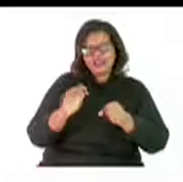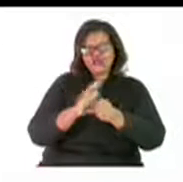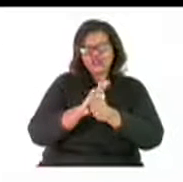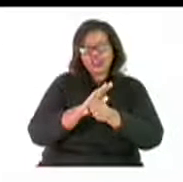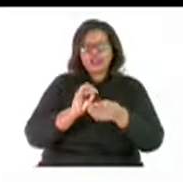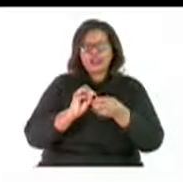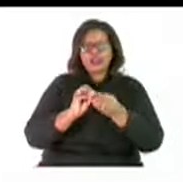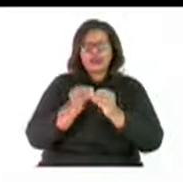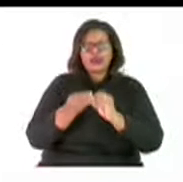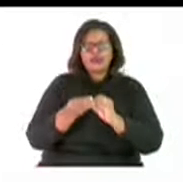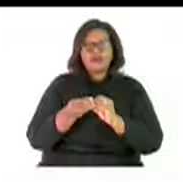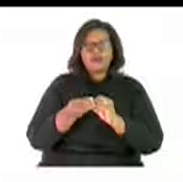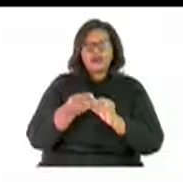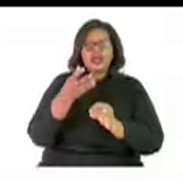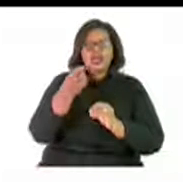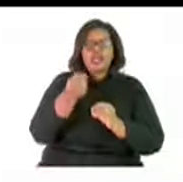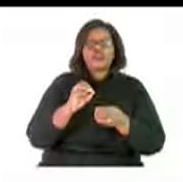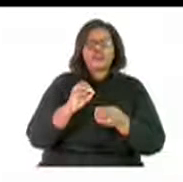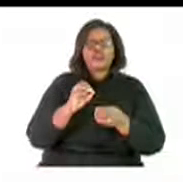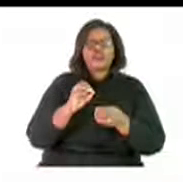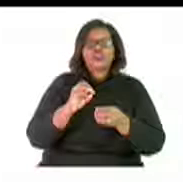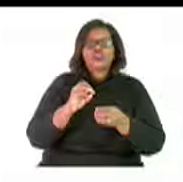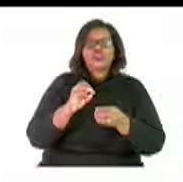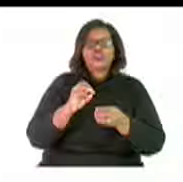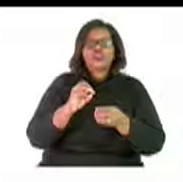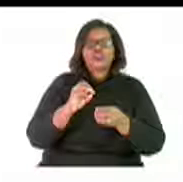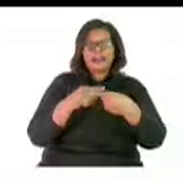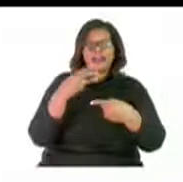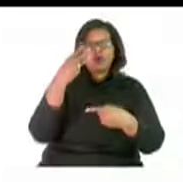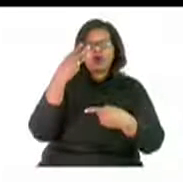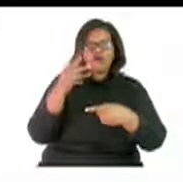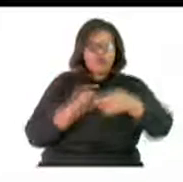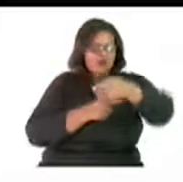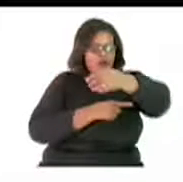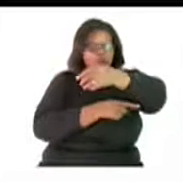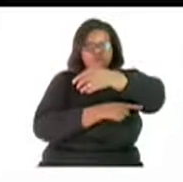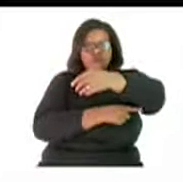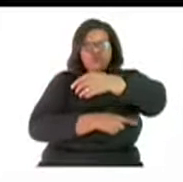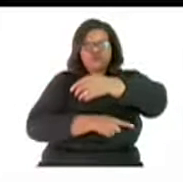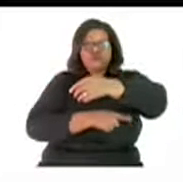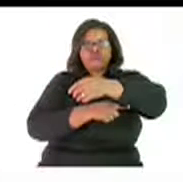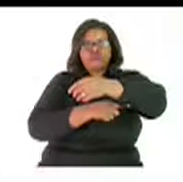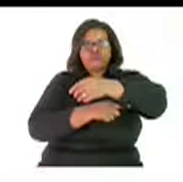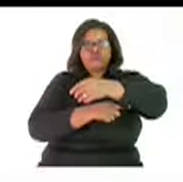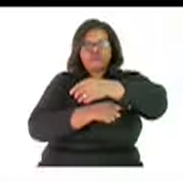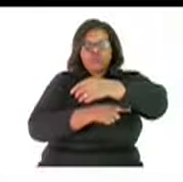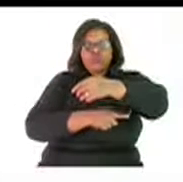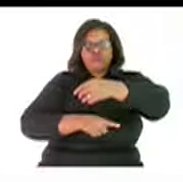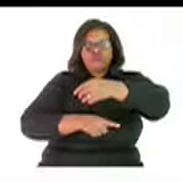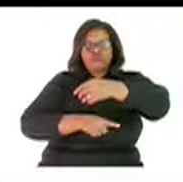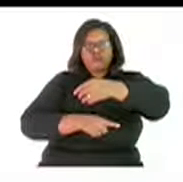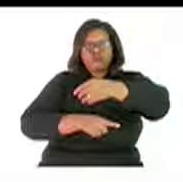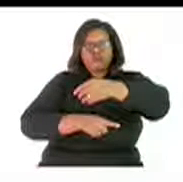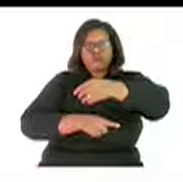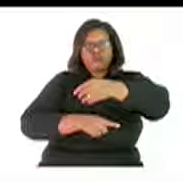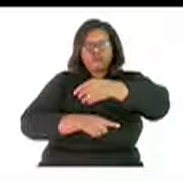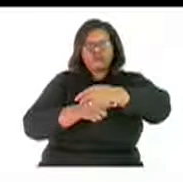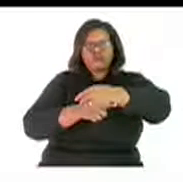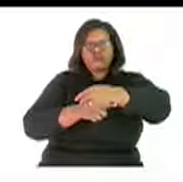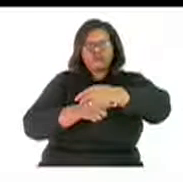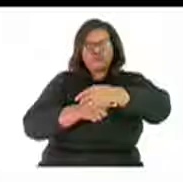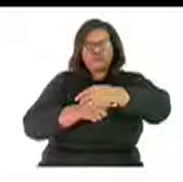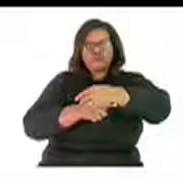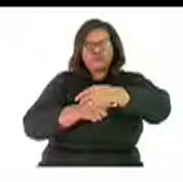there's a number line there from 0 to 2. So you start with 0 and you can see the arrow is